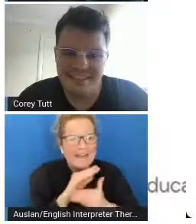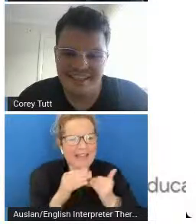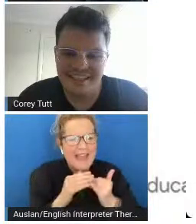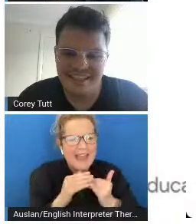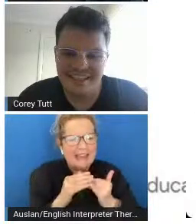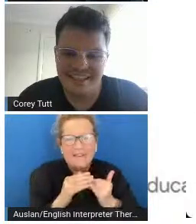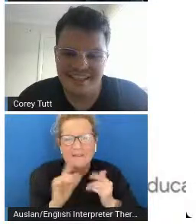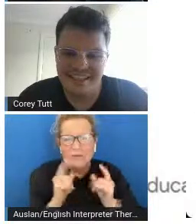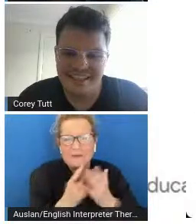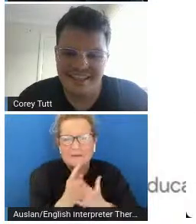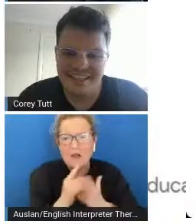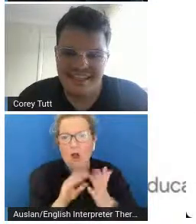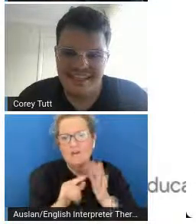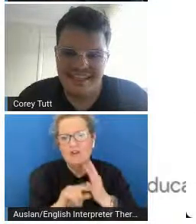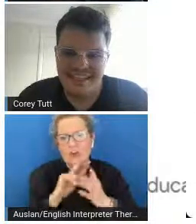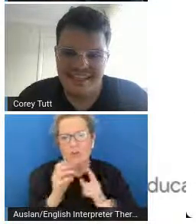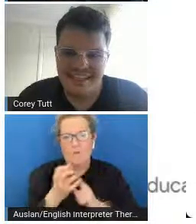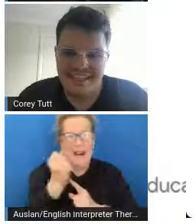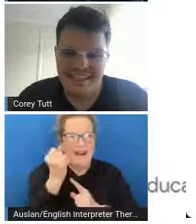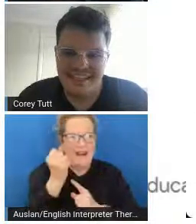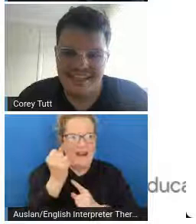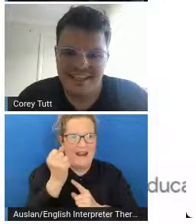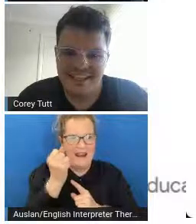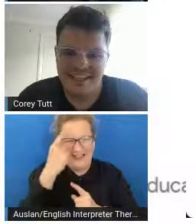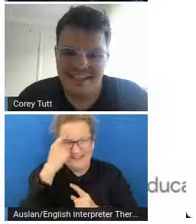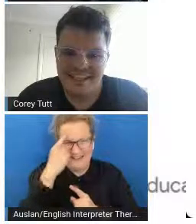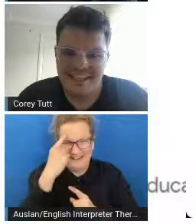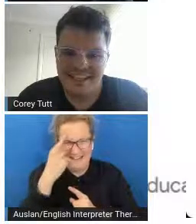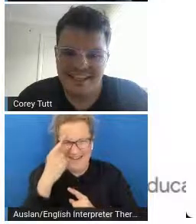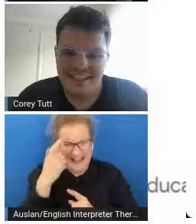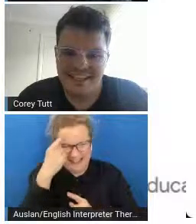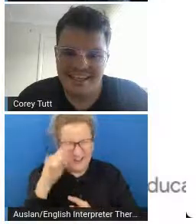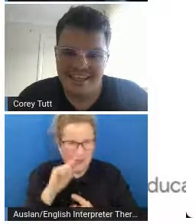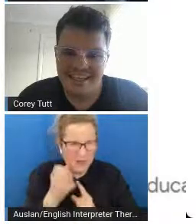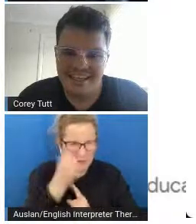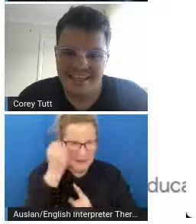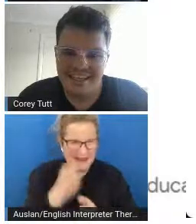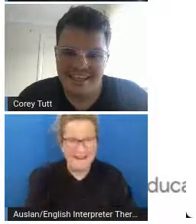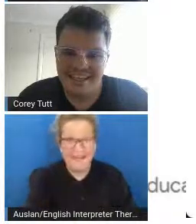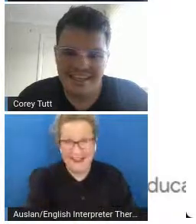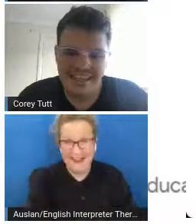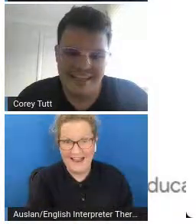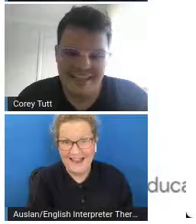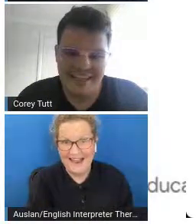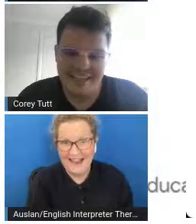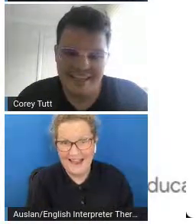Michelle's definitely going to win. I think there's a probability of 1 that she's going to win.